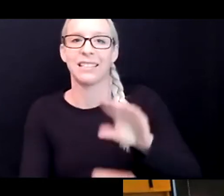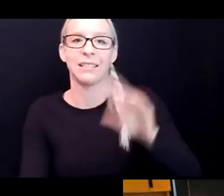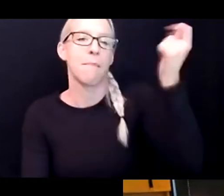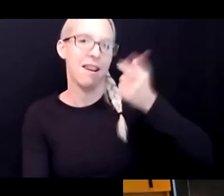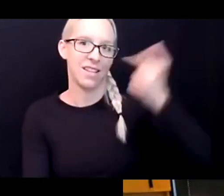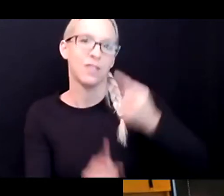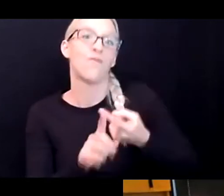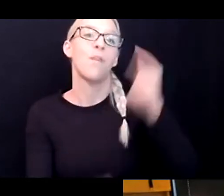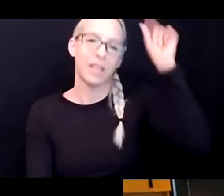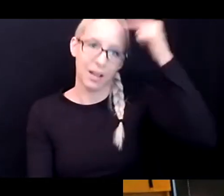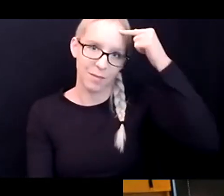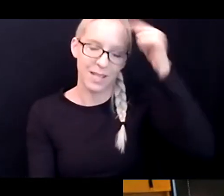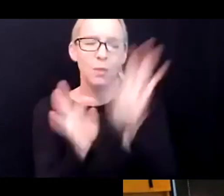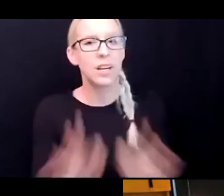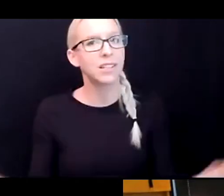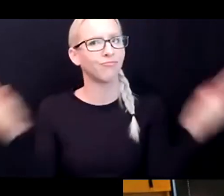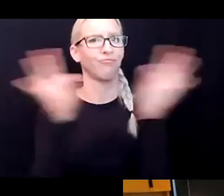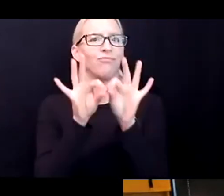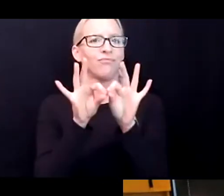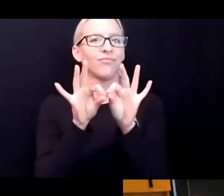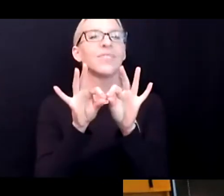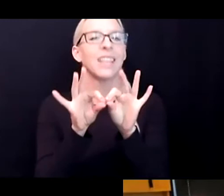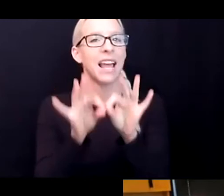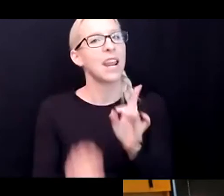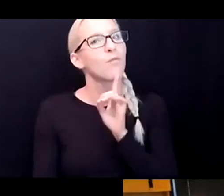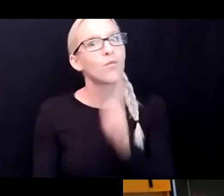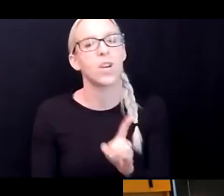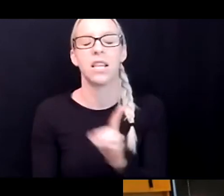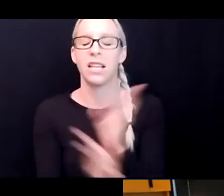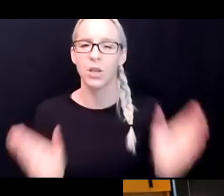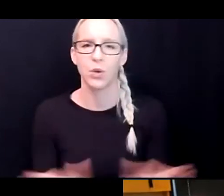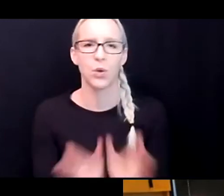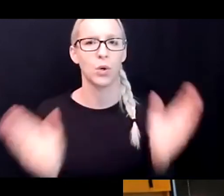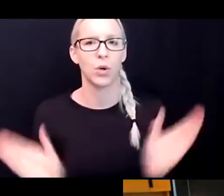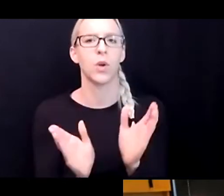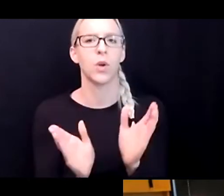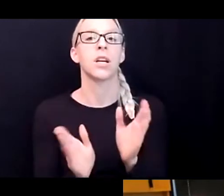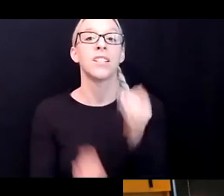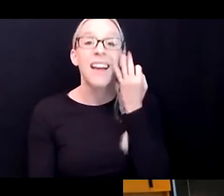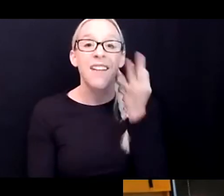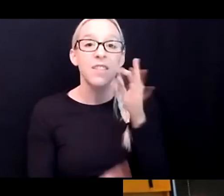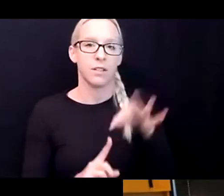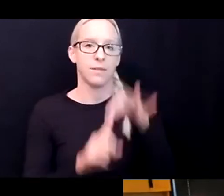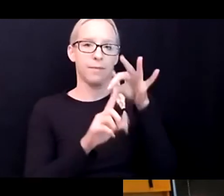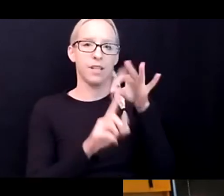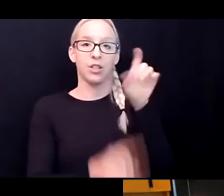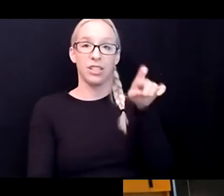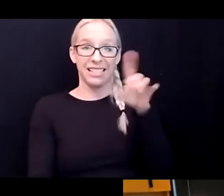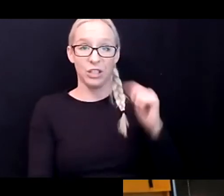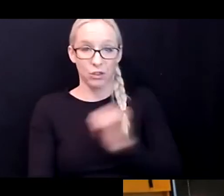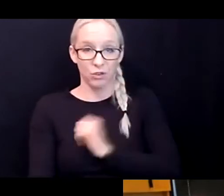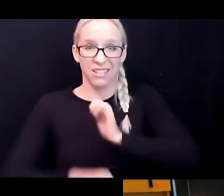absolutely critical, and it's something I press all of my clients, whether they're setting up a special needs trust and that's appropriate,